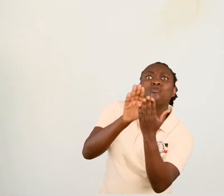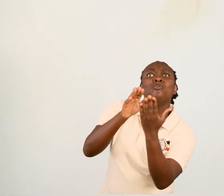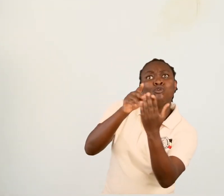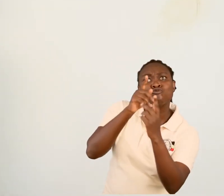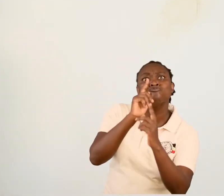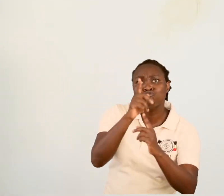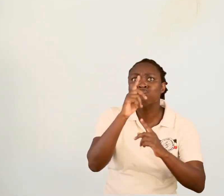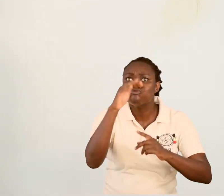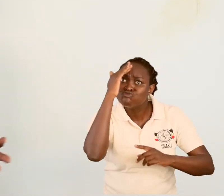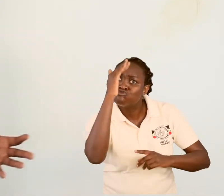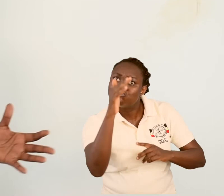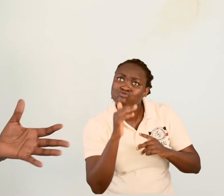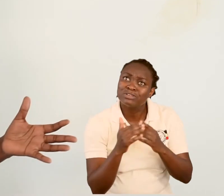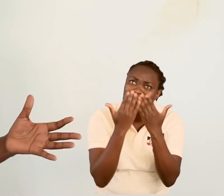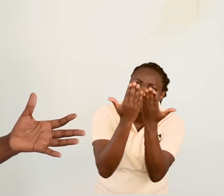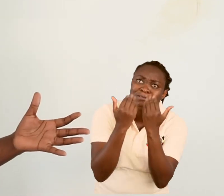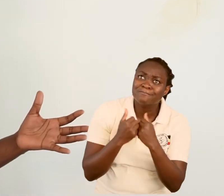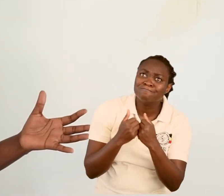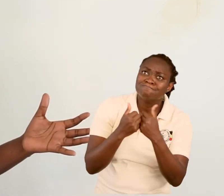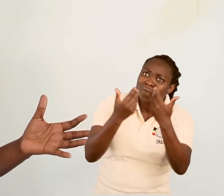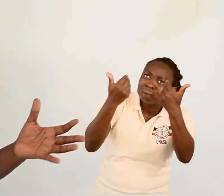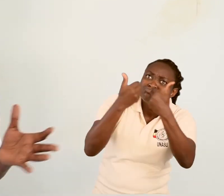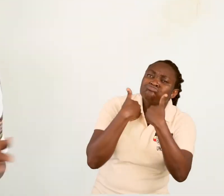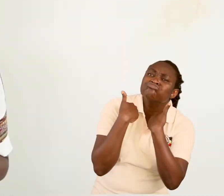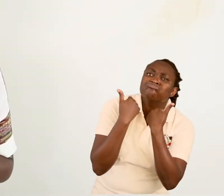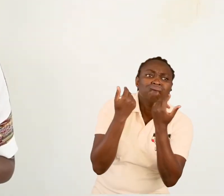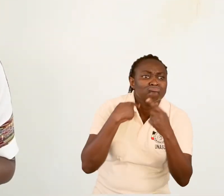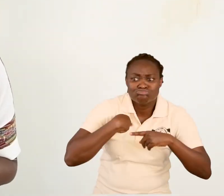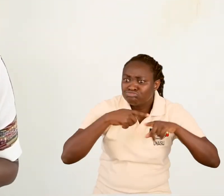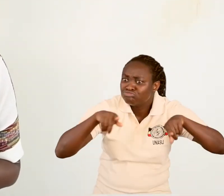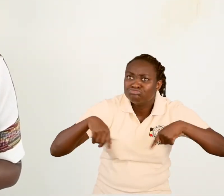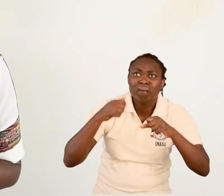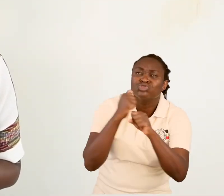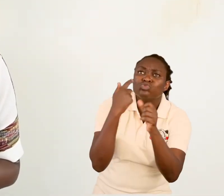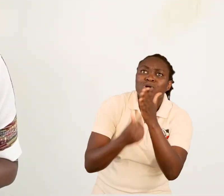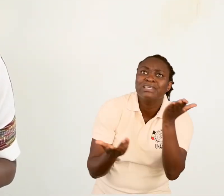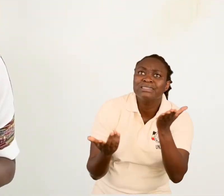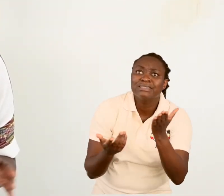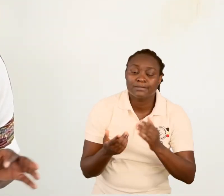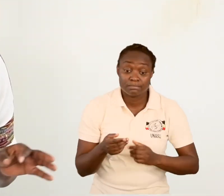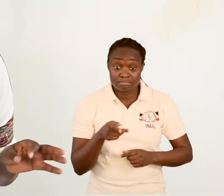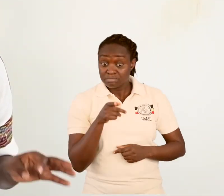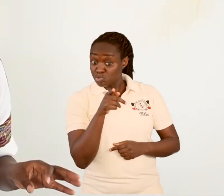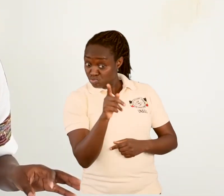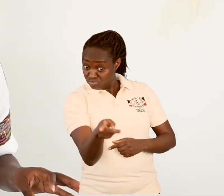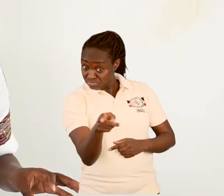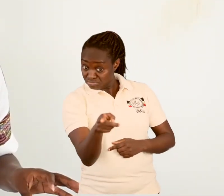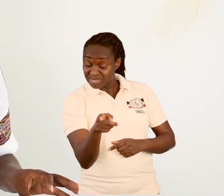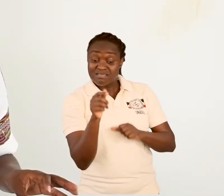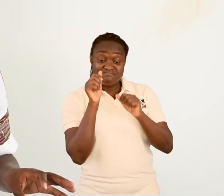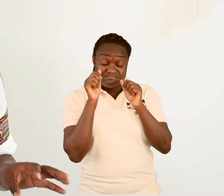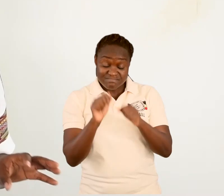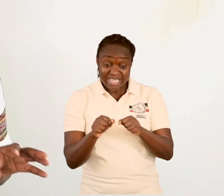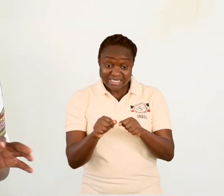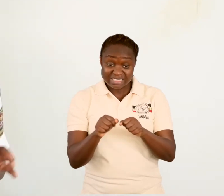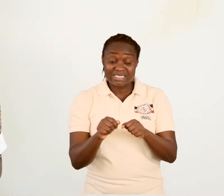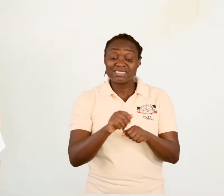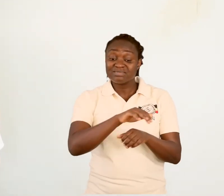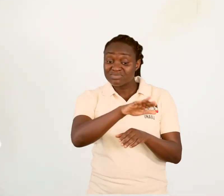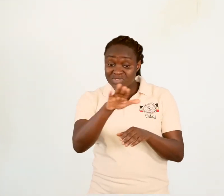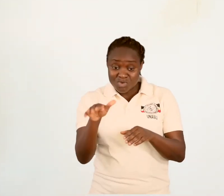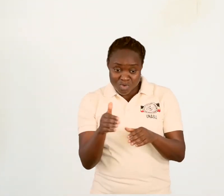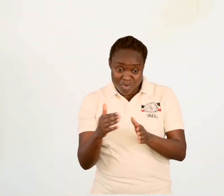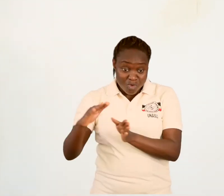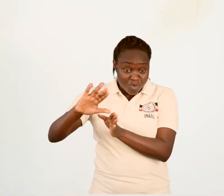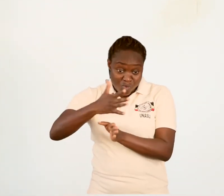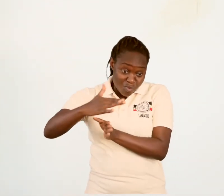Crocodile, "then tell us what to do." "You must line up from this side